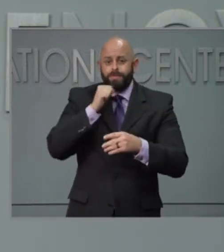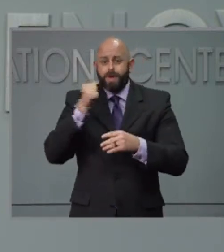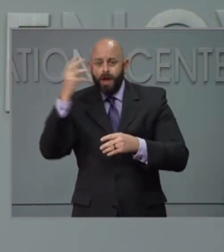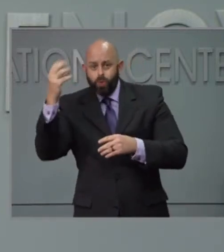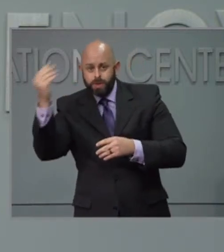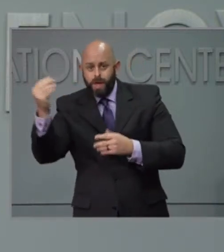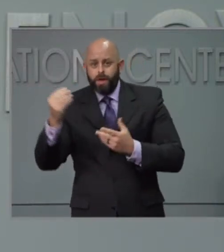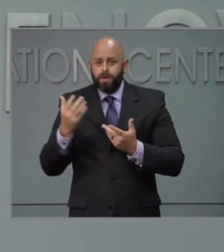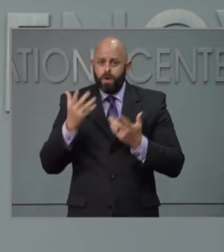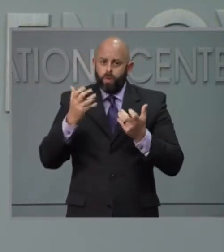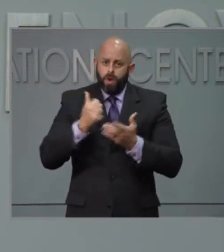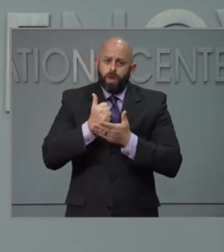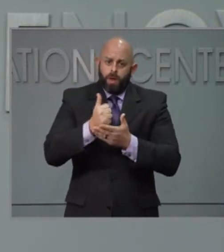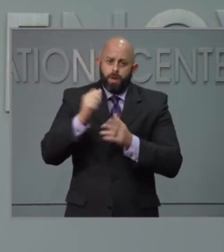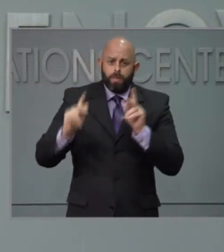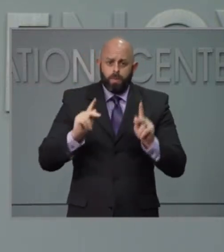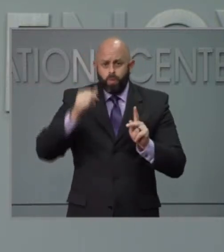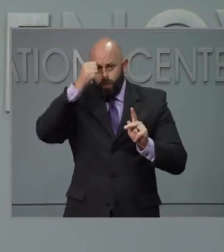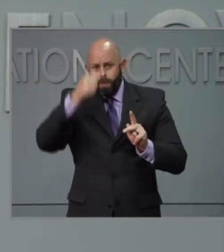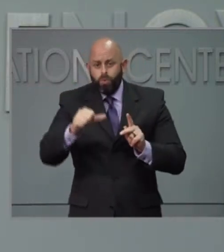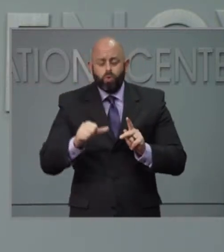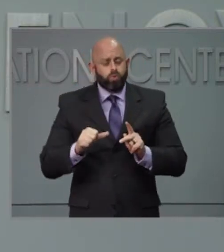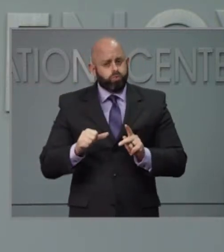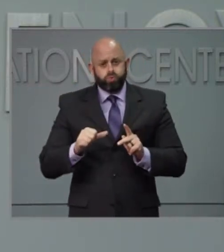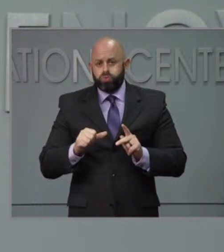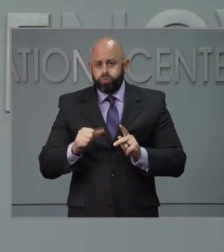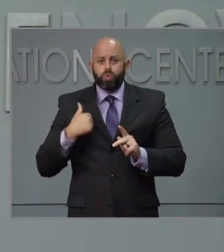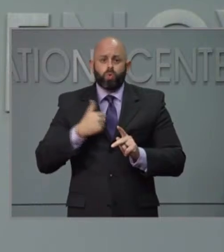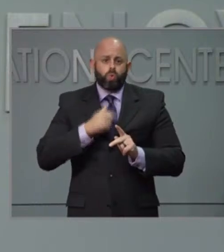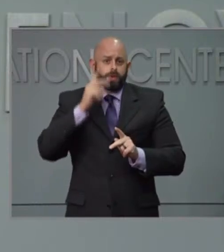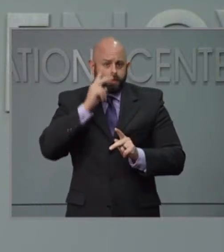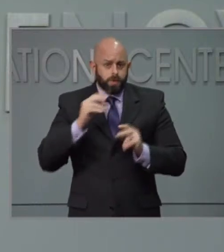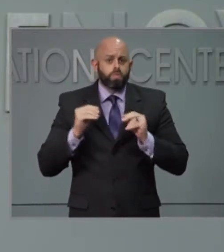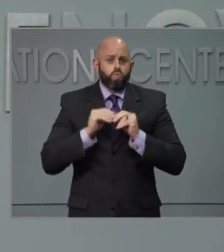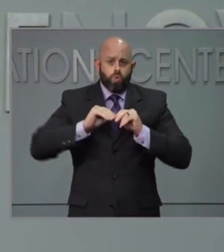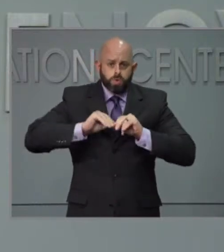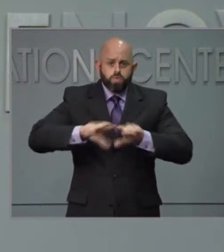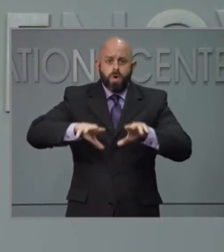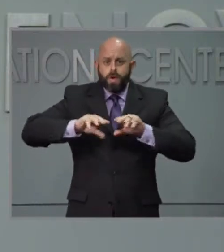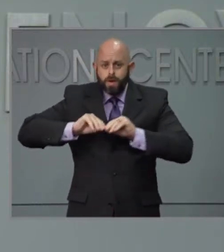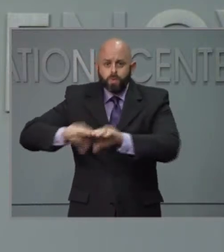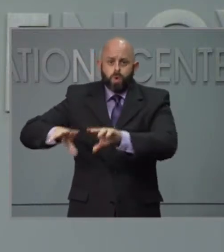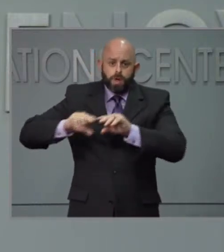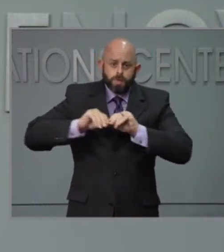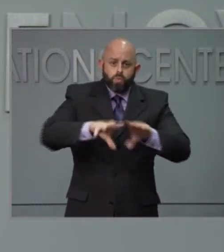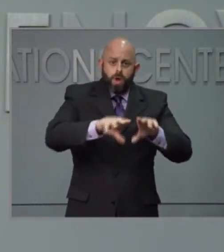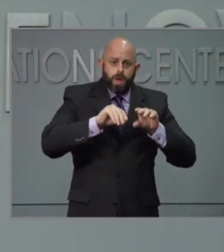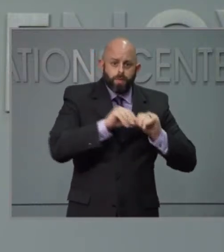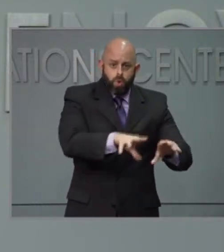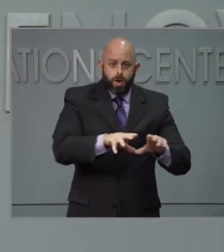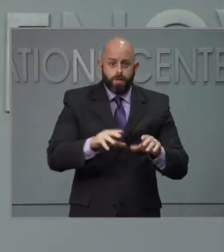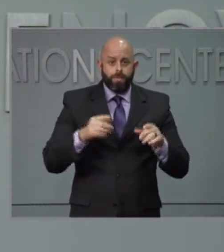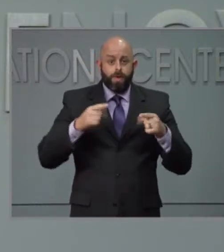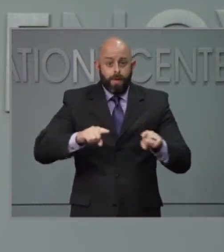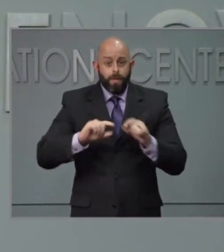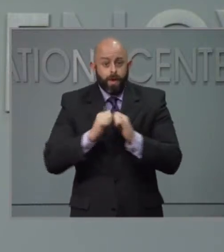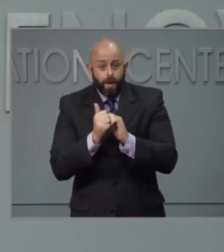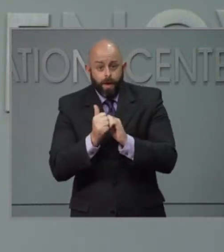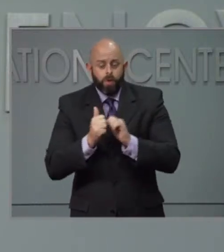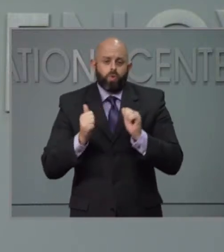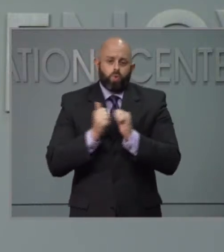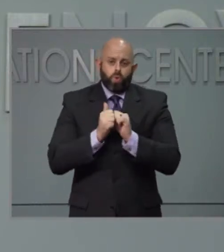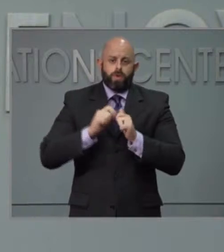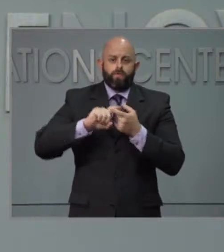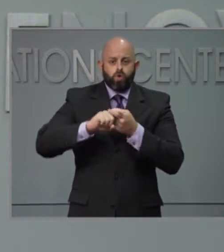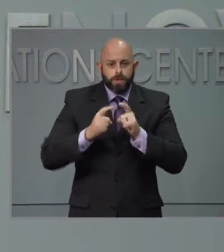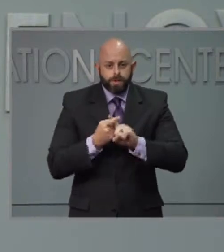wanted to remind folks that we're already seeing more virus spread in these informal or social gatherings, right? We often